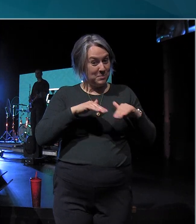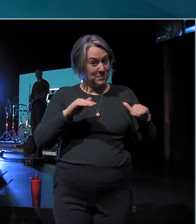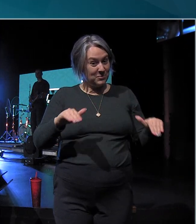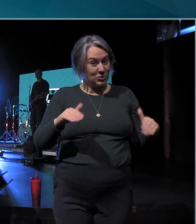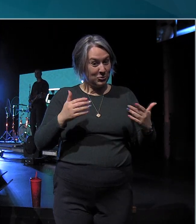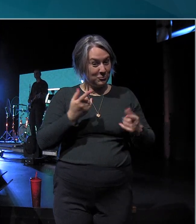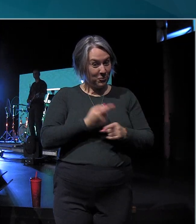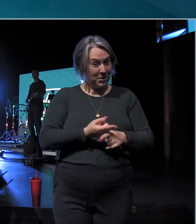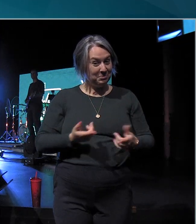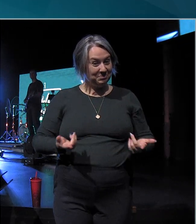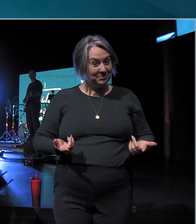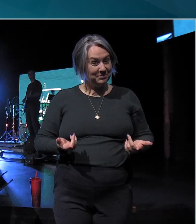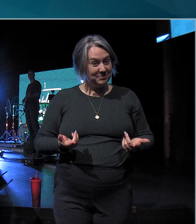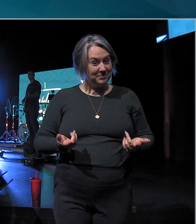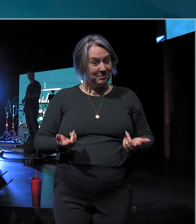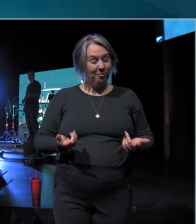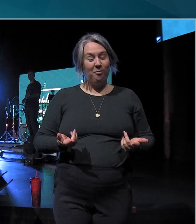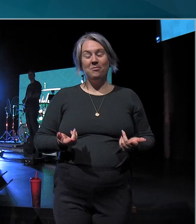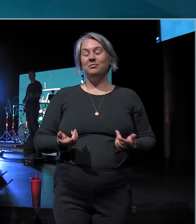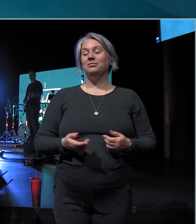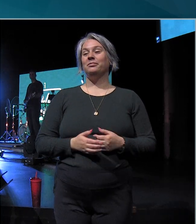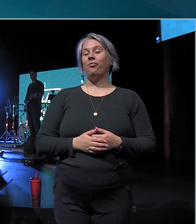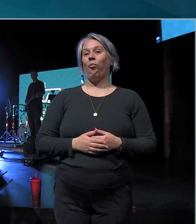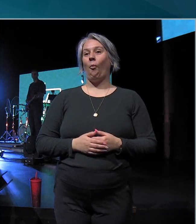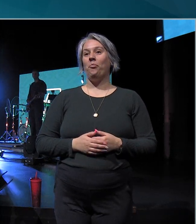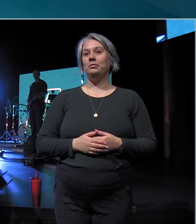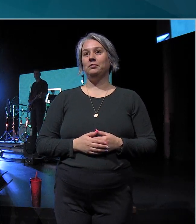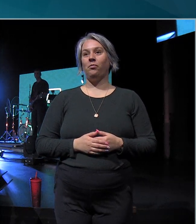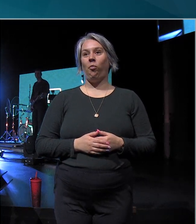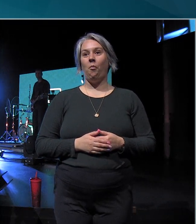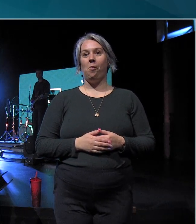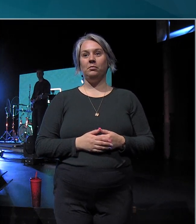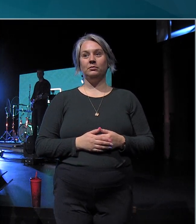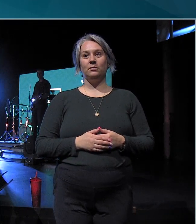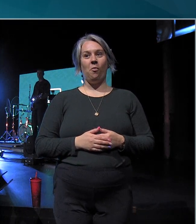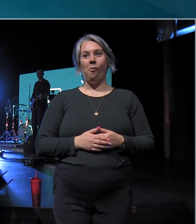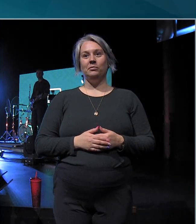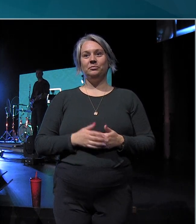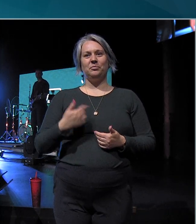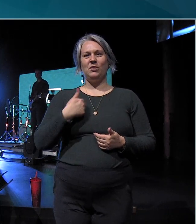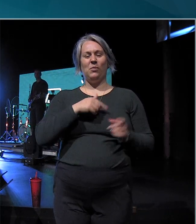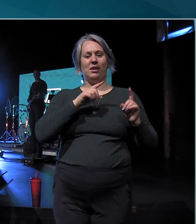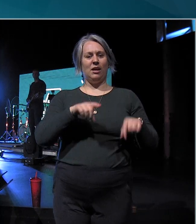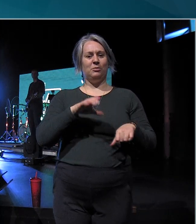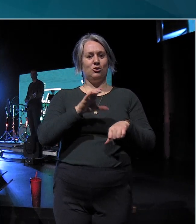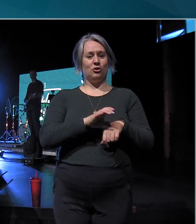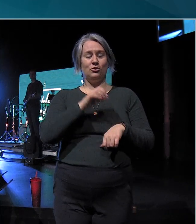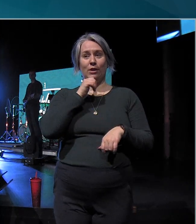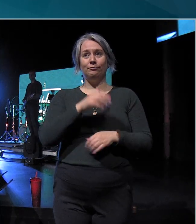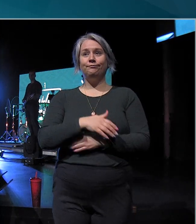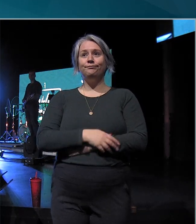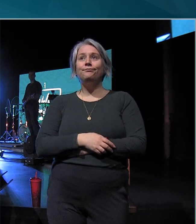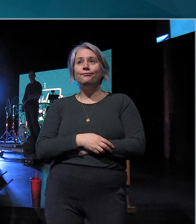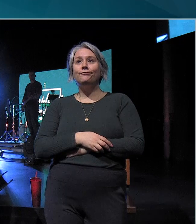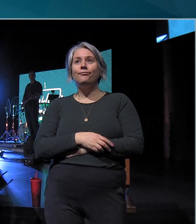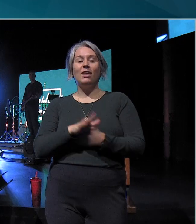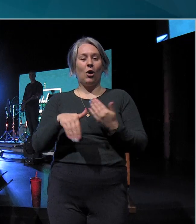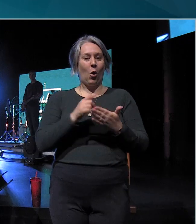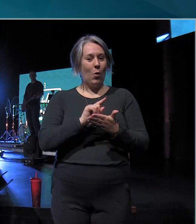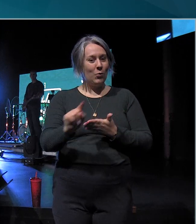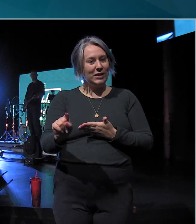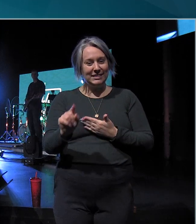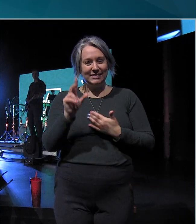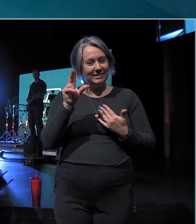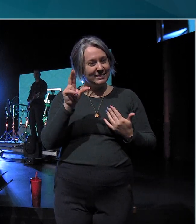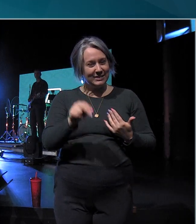so listen, as I was saying, church is not meant to be a spectator sport. Pastor Matt was sharing with us out of Matthew